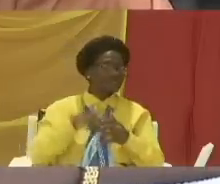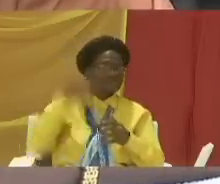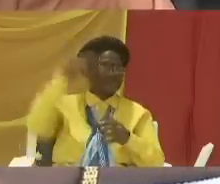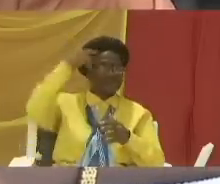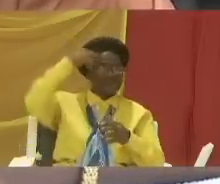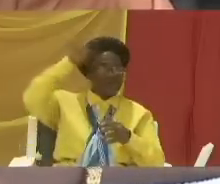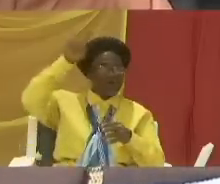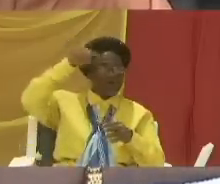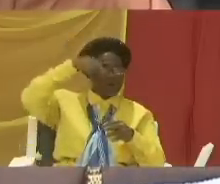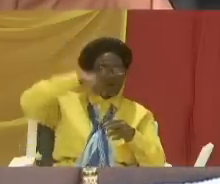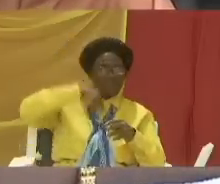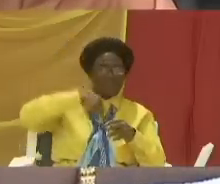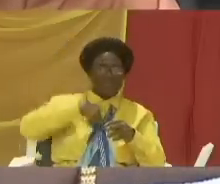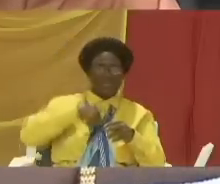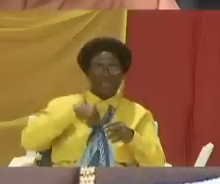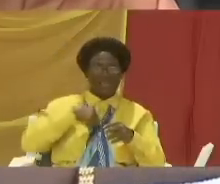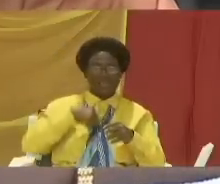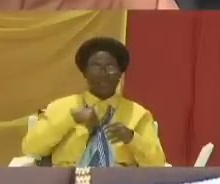in my